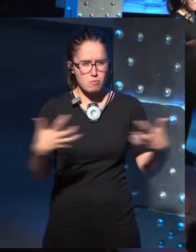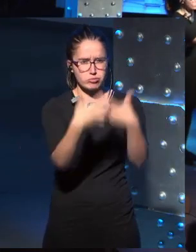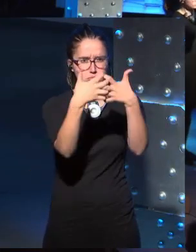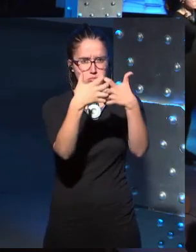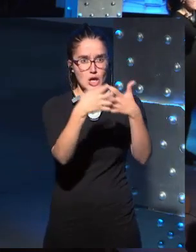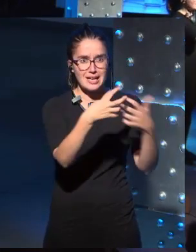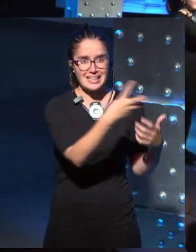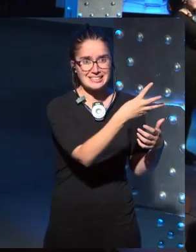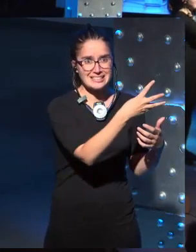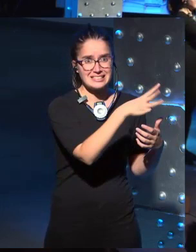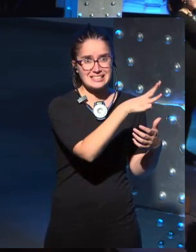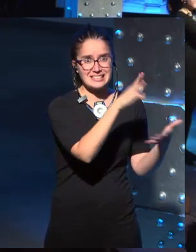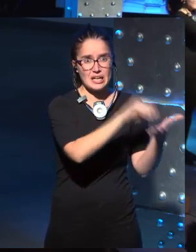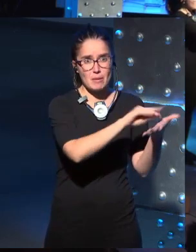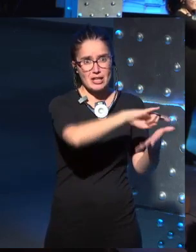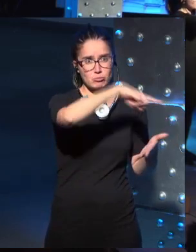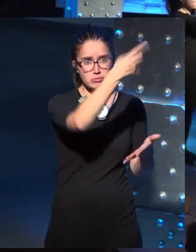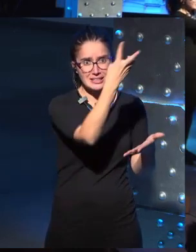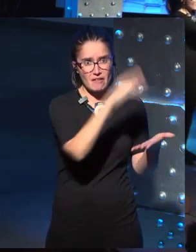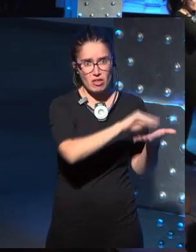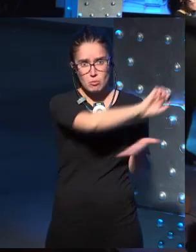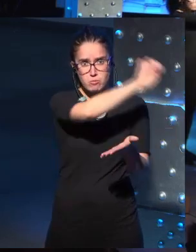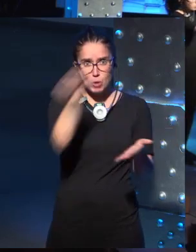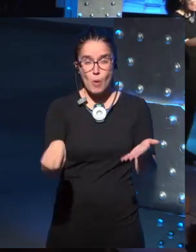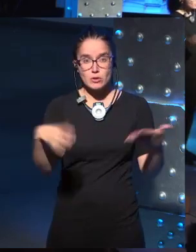bigger than us. So you get the result, right?